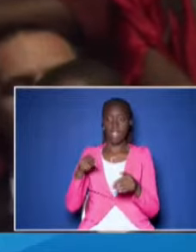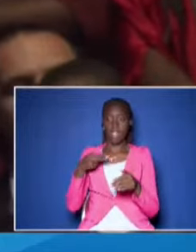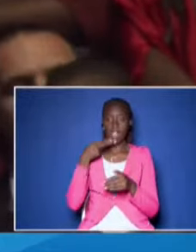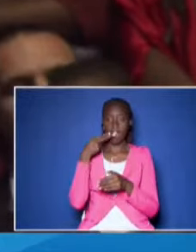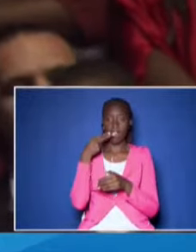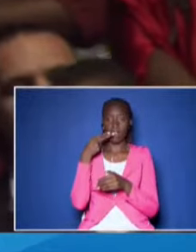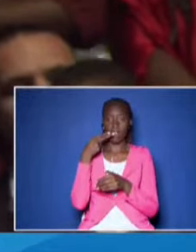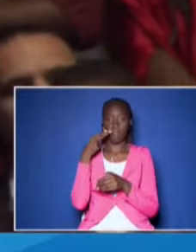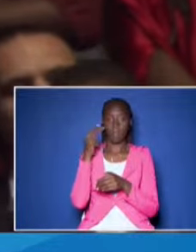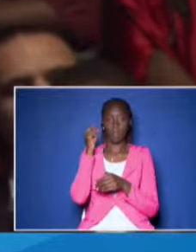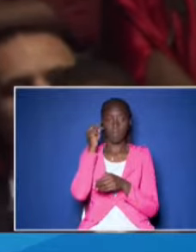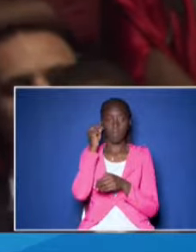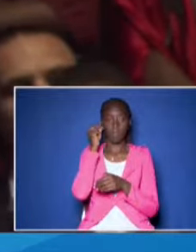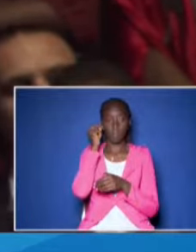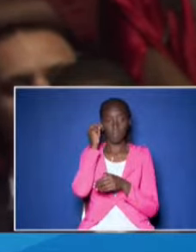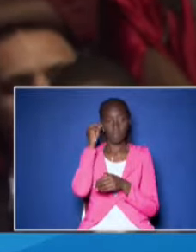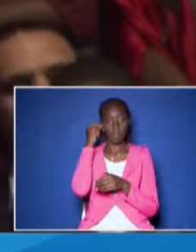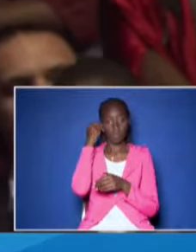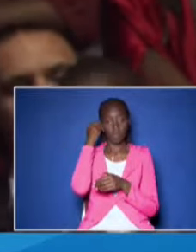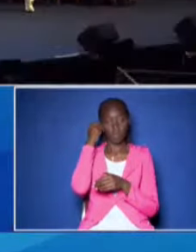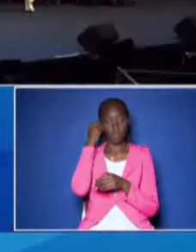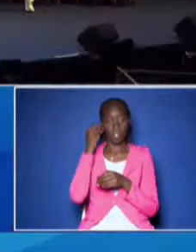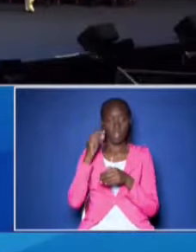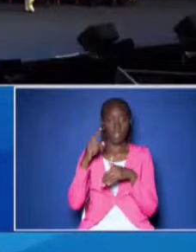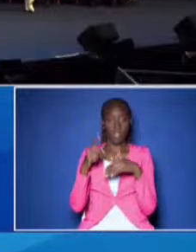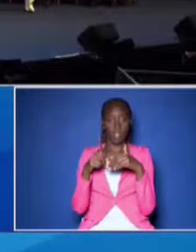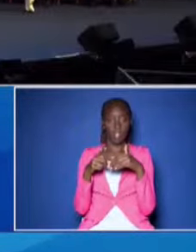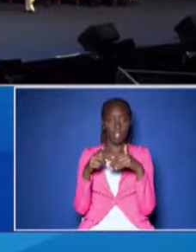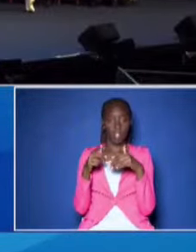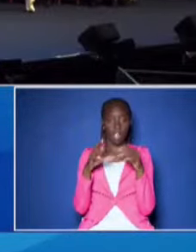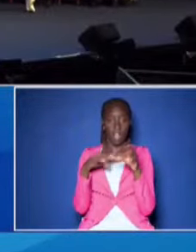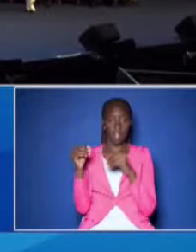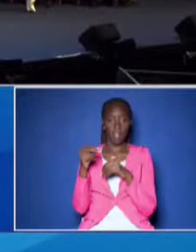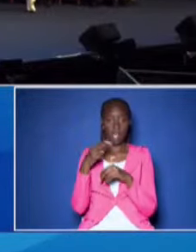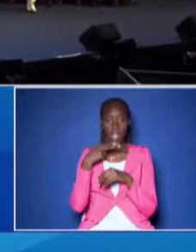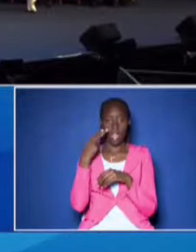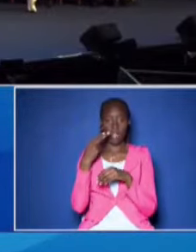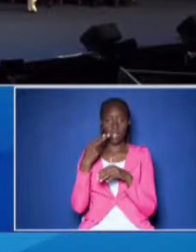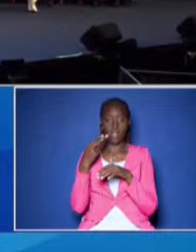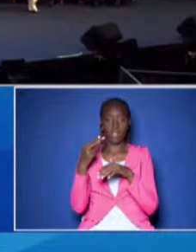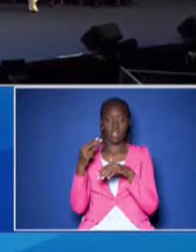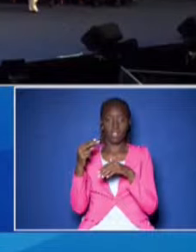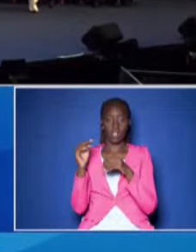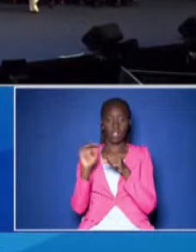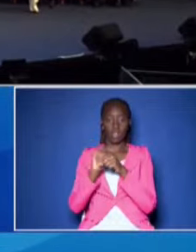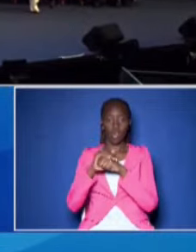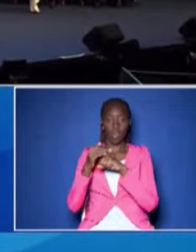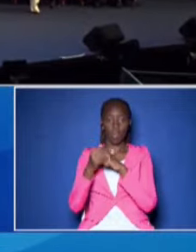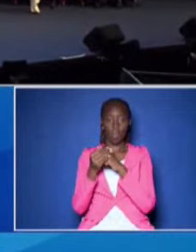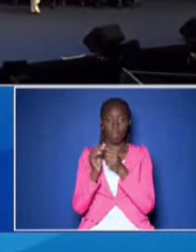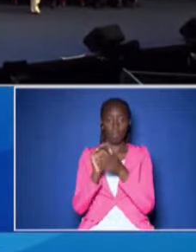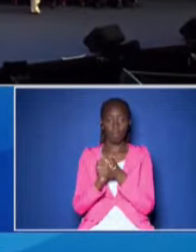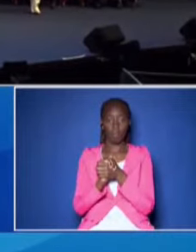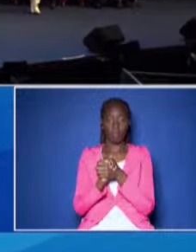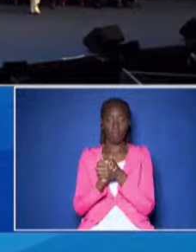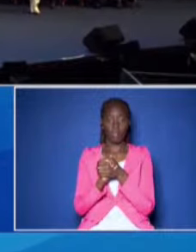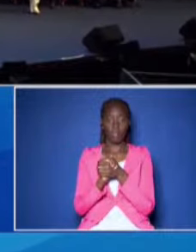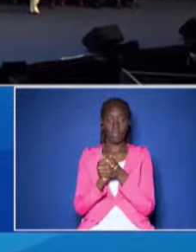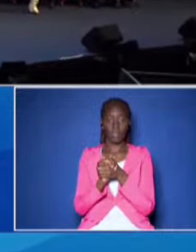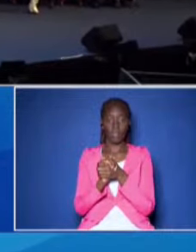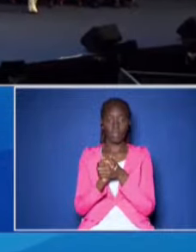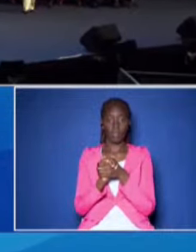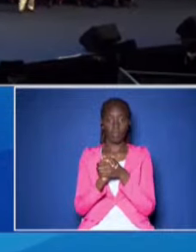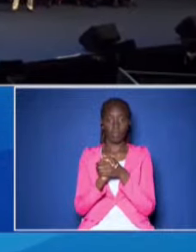the H can you sing it with me can we go back to verse seven all